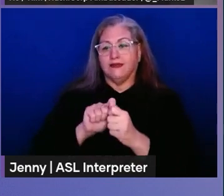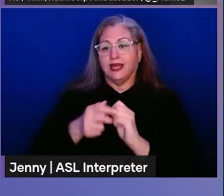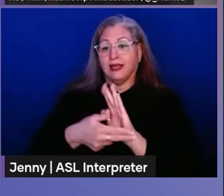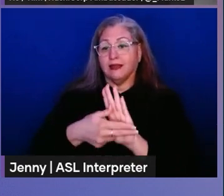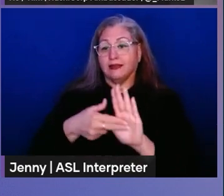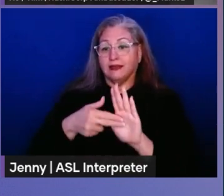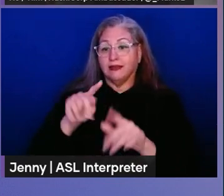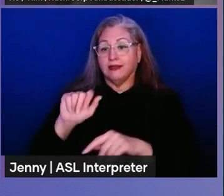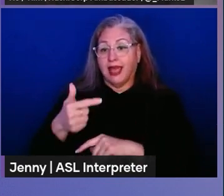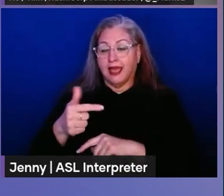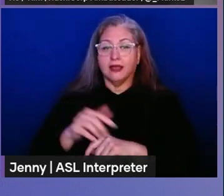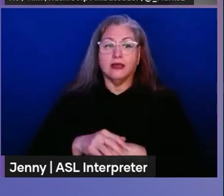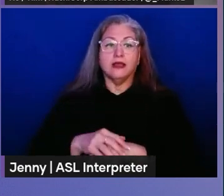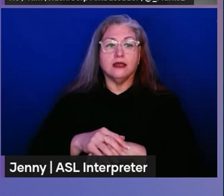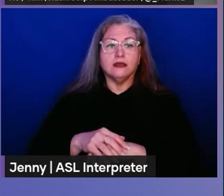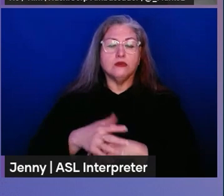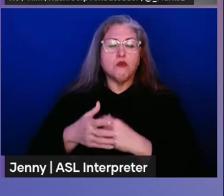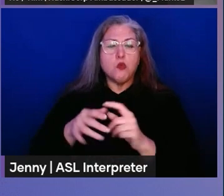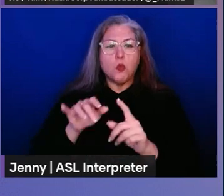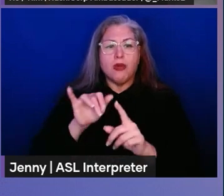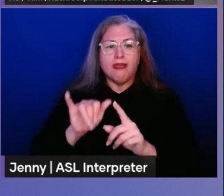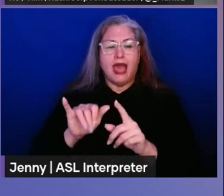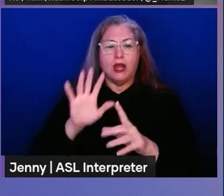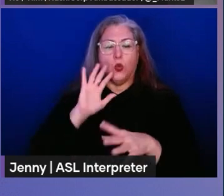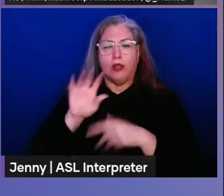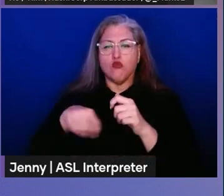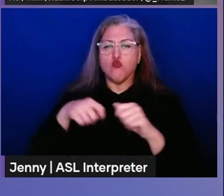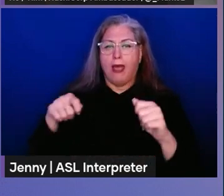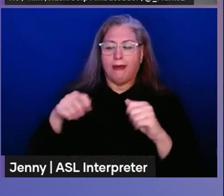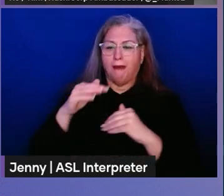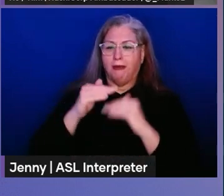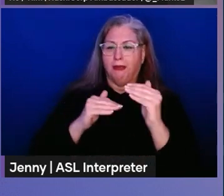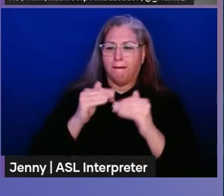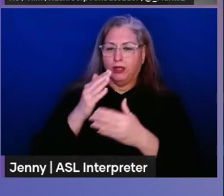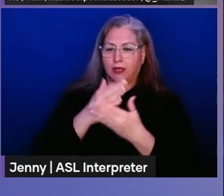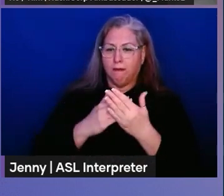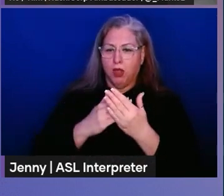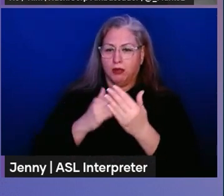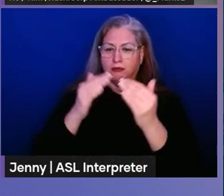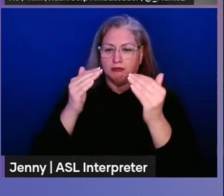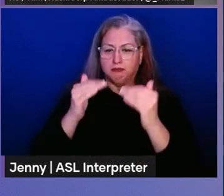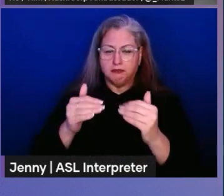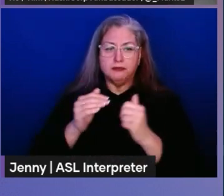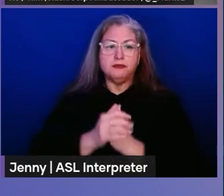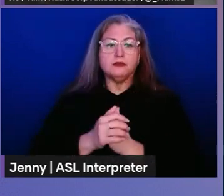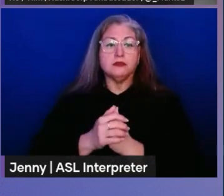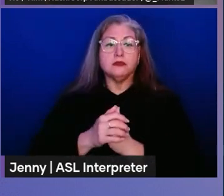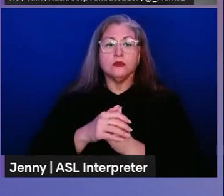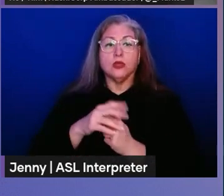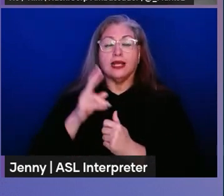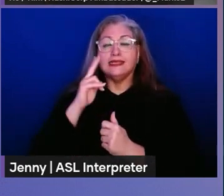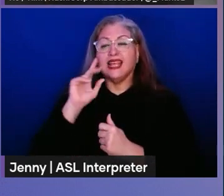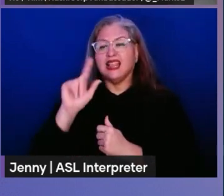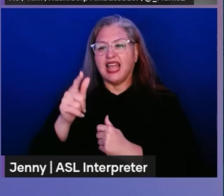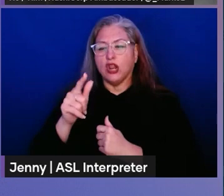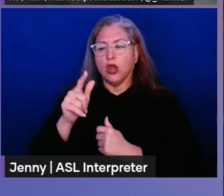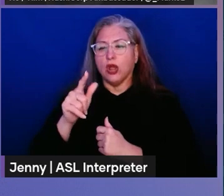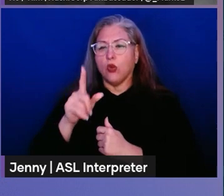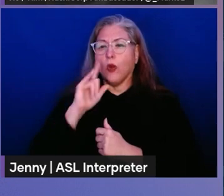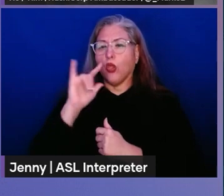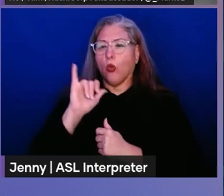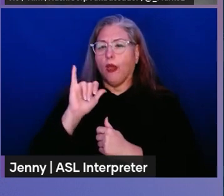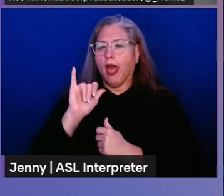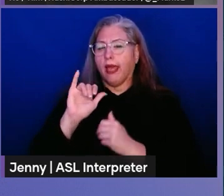And that kind of, wraps up the whole build phase. We're going to see later on how that actually looks like.